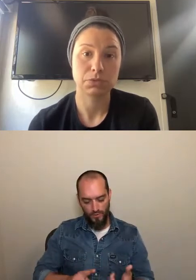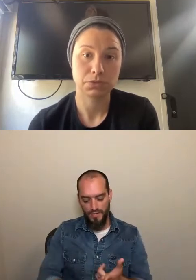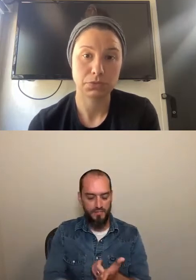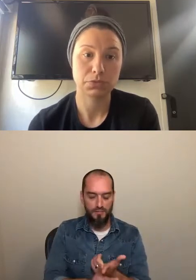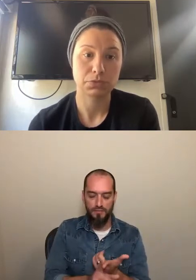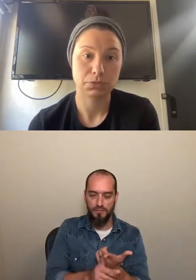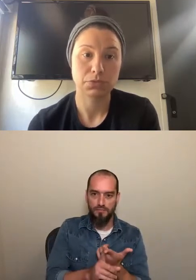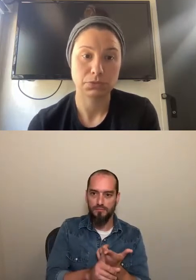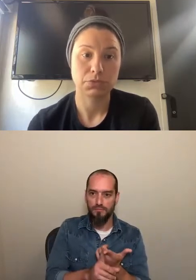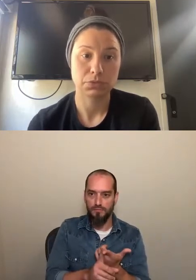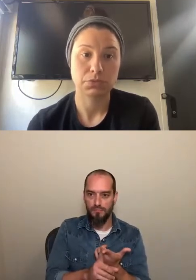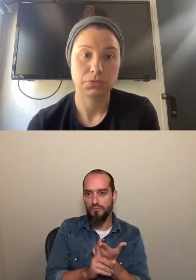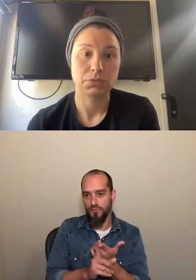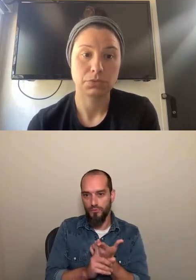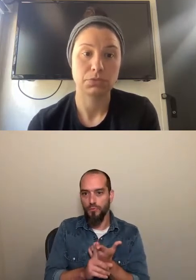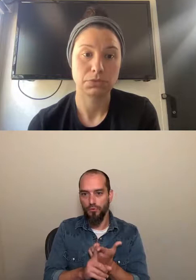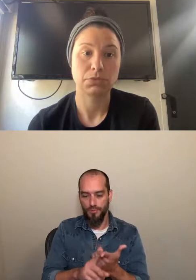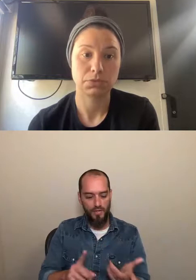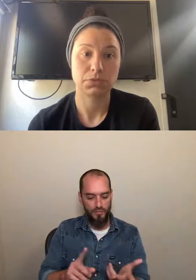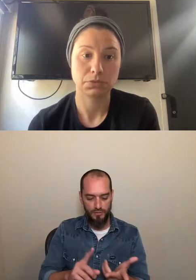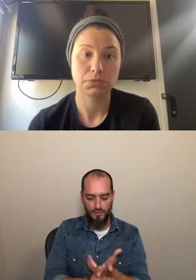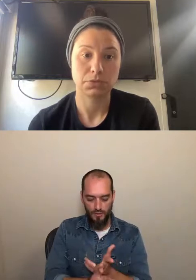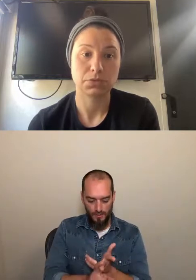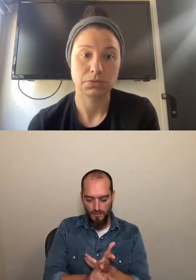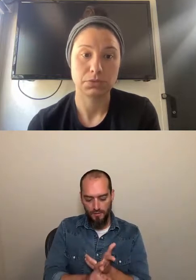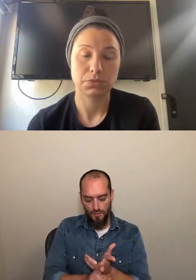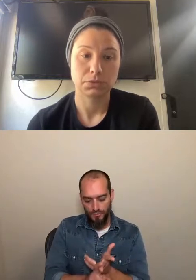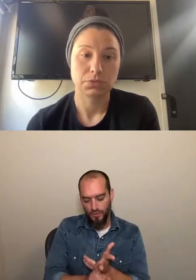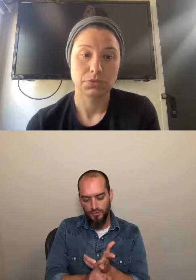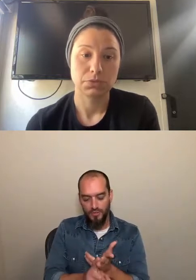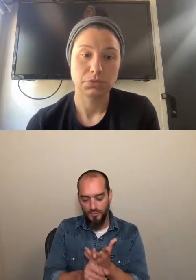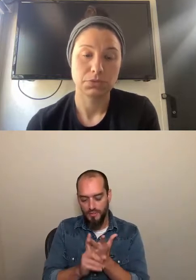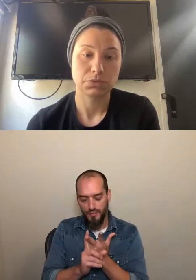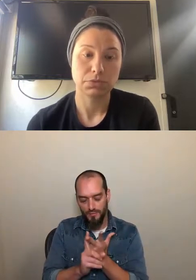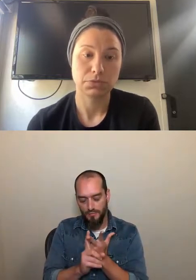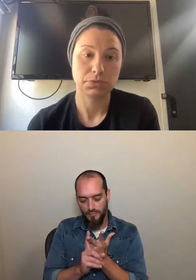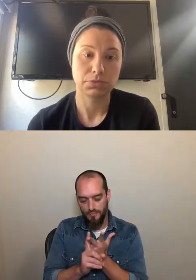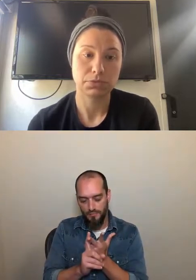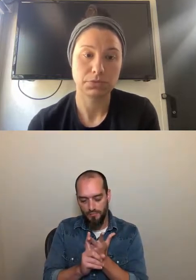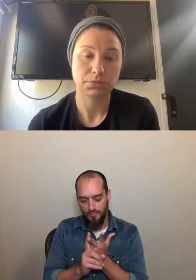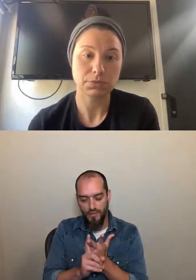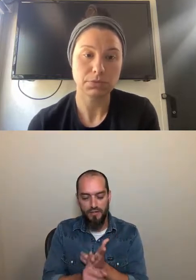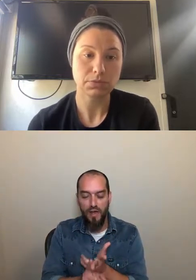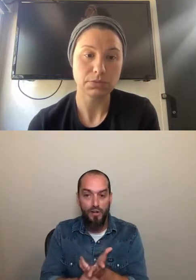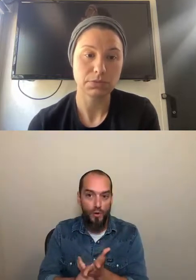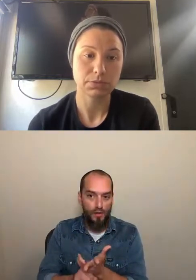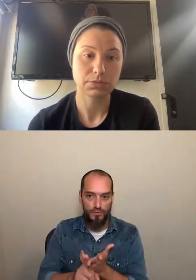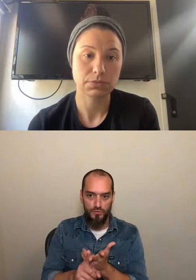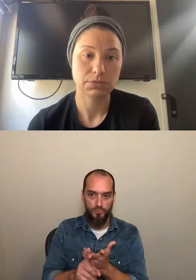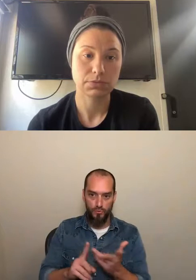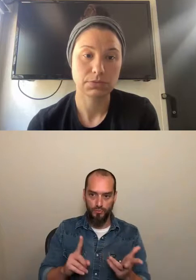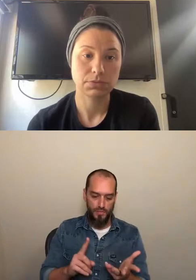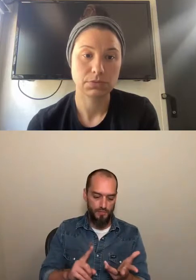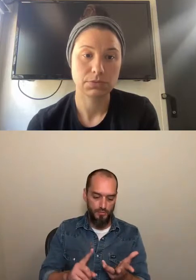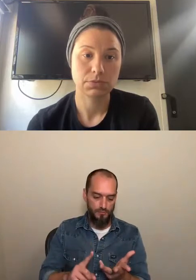They weren't licensed to do mold remediation, which also tells me that they did not know how to